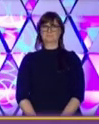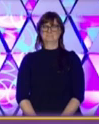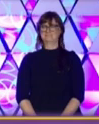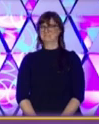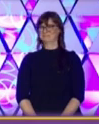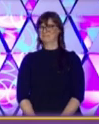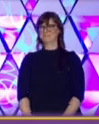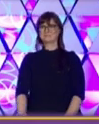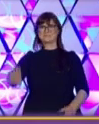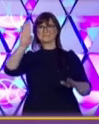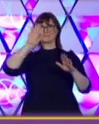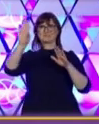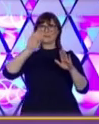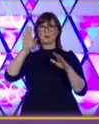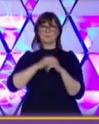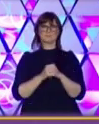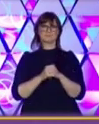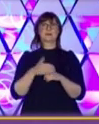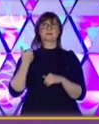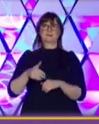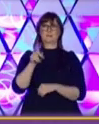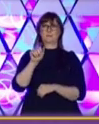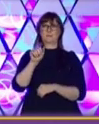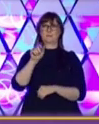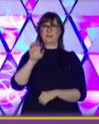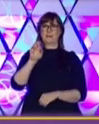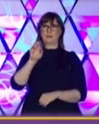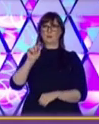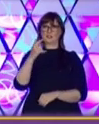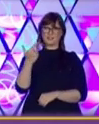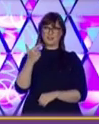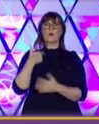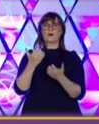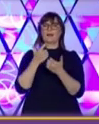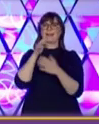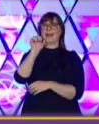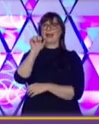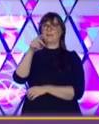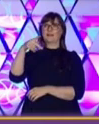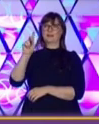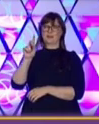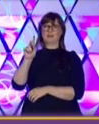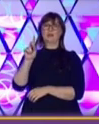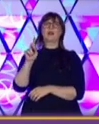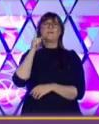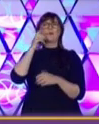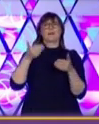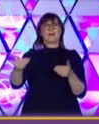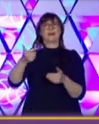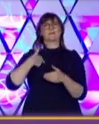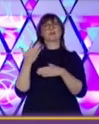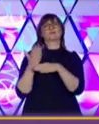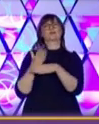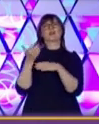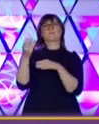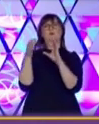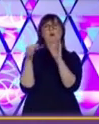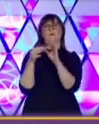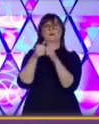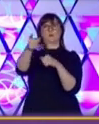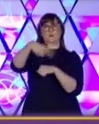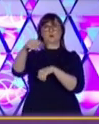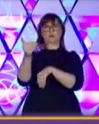Hello, I'm Transportation Secretary Pete Buttigieg, and I want to thank the American Association of People with Disabilities for inviting me to share a few words with you